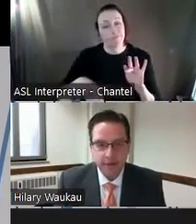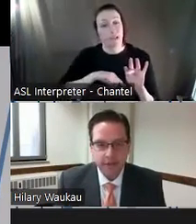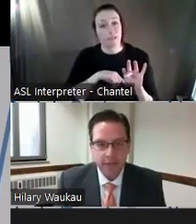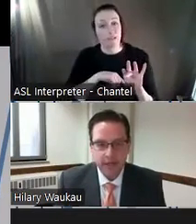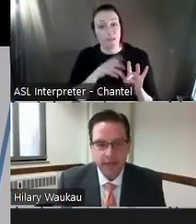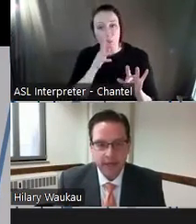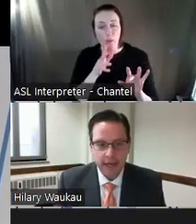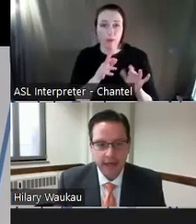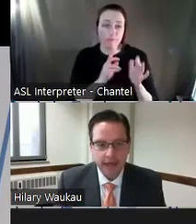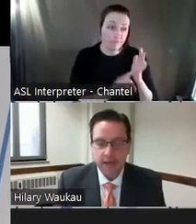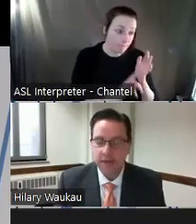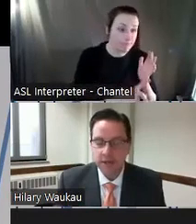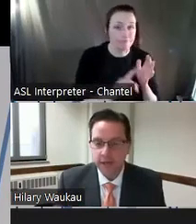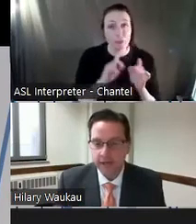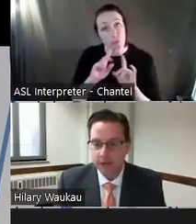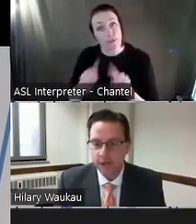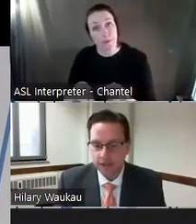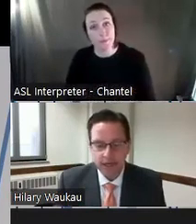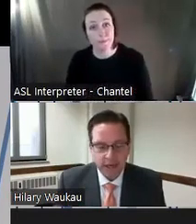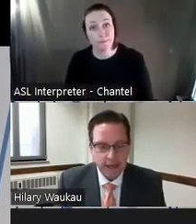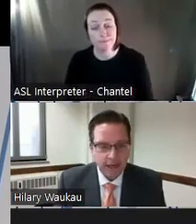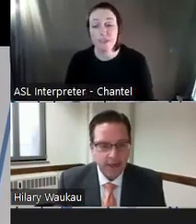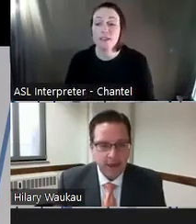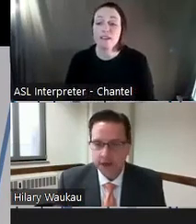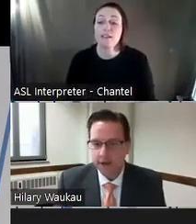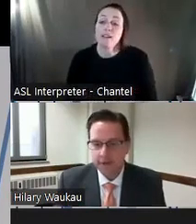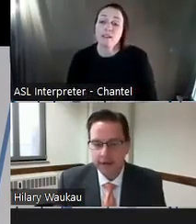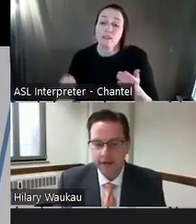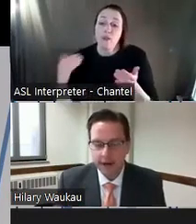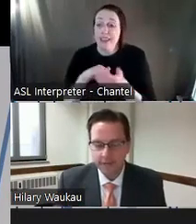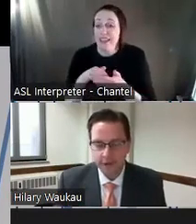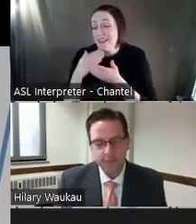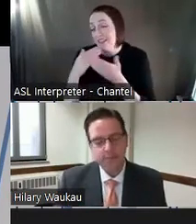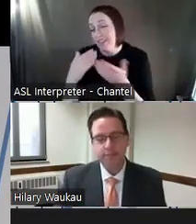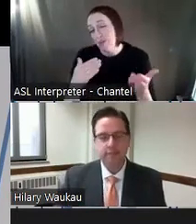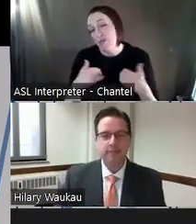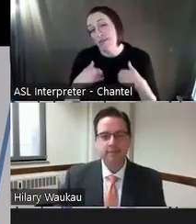any information that we can as quick as we can. So once again, thank you, and everyone have a great afternoon.